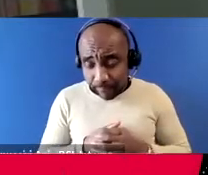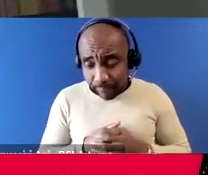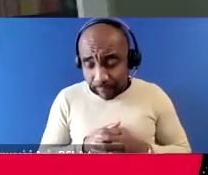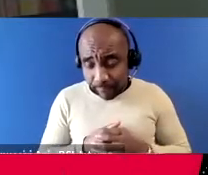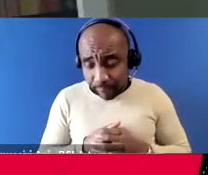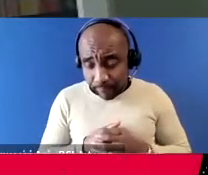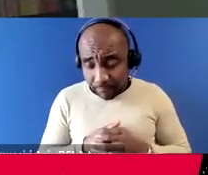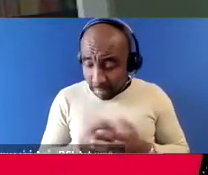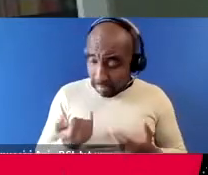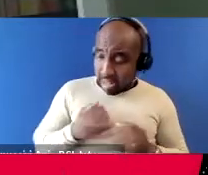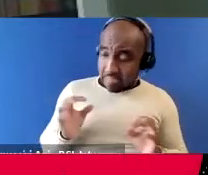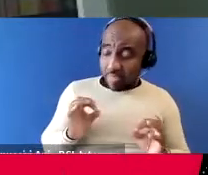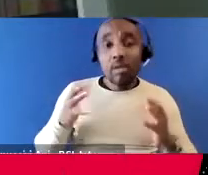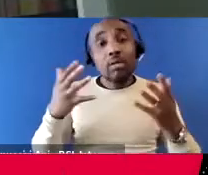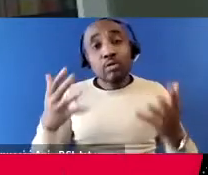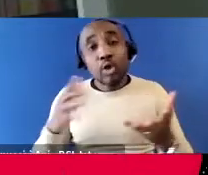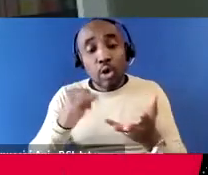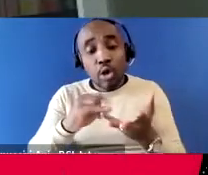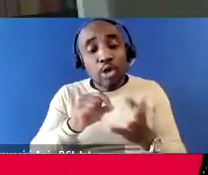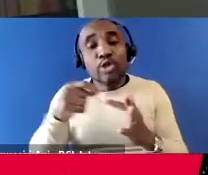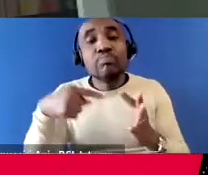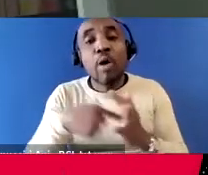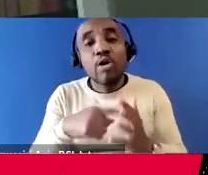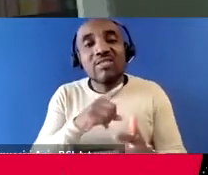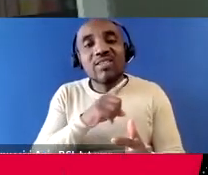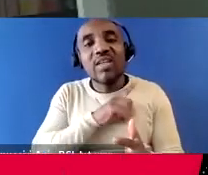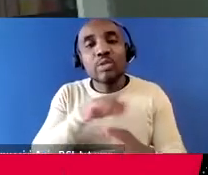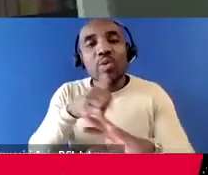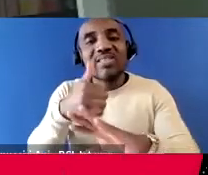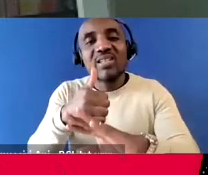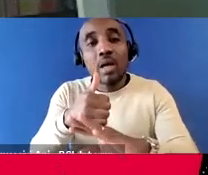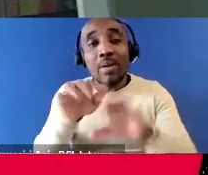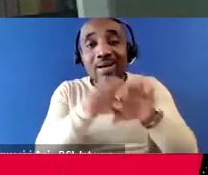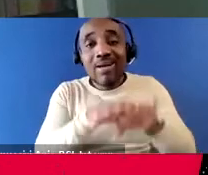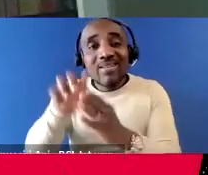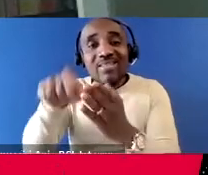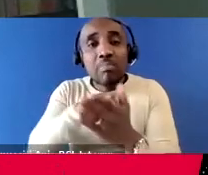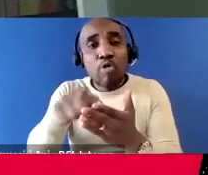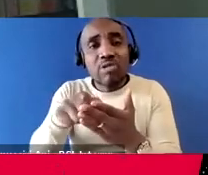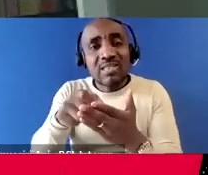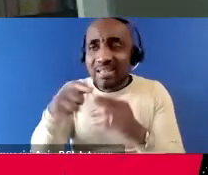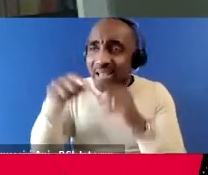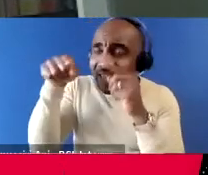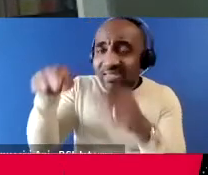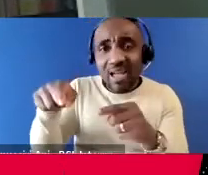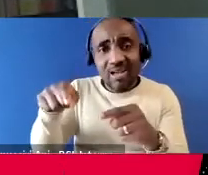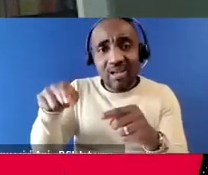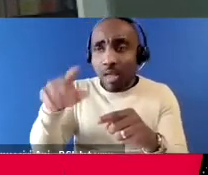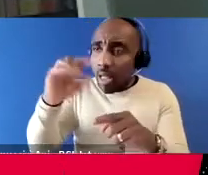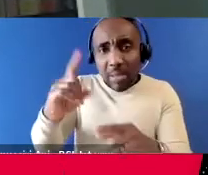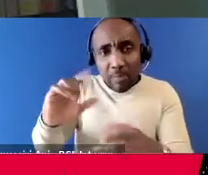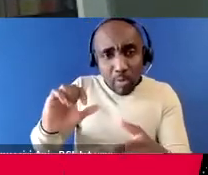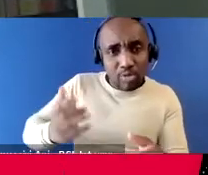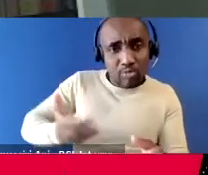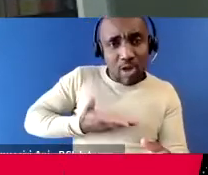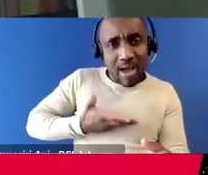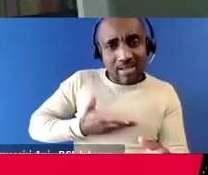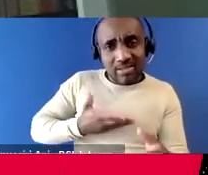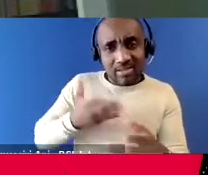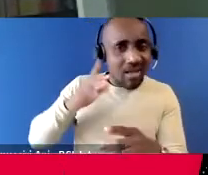And it's to this end that really SPOT has been established. So these attacks on democracy, standing up for fundamental rights, and we recognise that